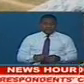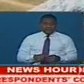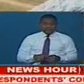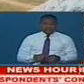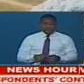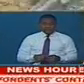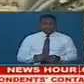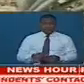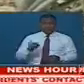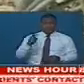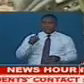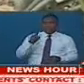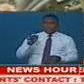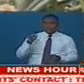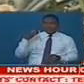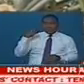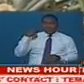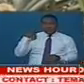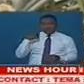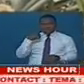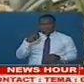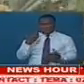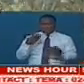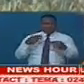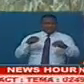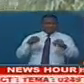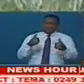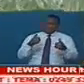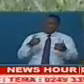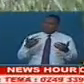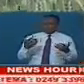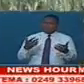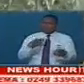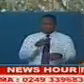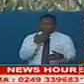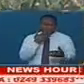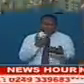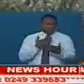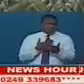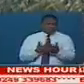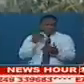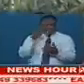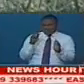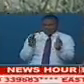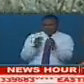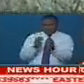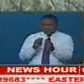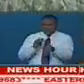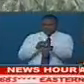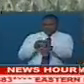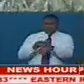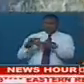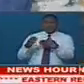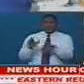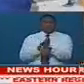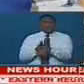said the market for the smooth cayenne pineapple is enormous. He added that the project will be a boost for smallholder pineapple farmers